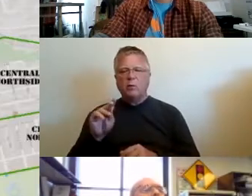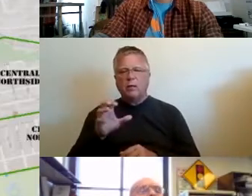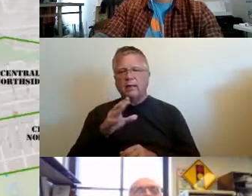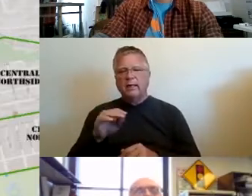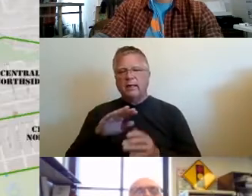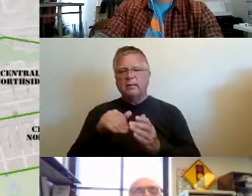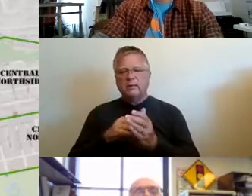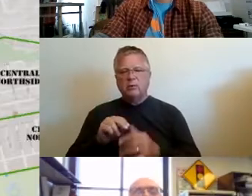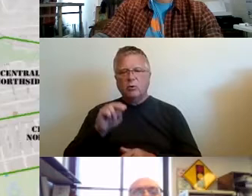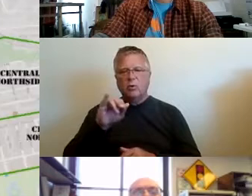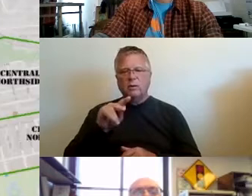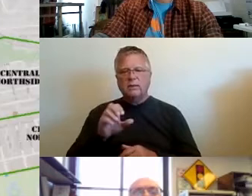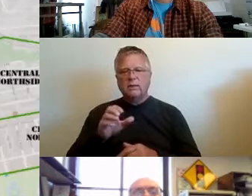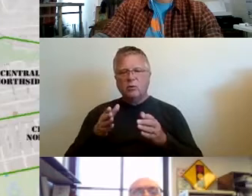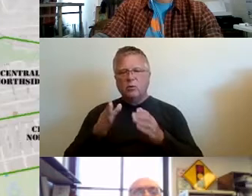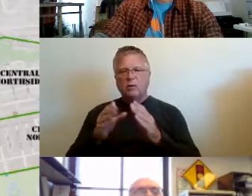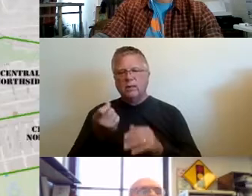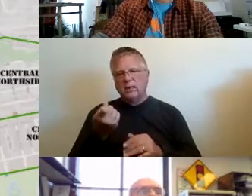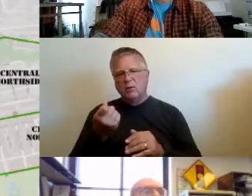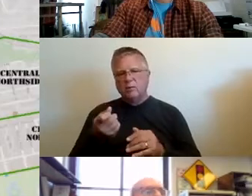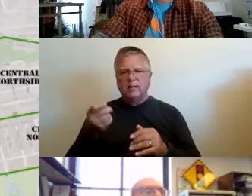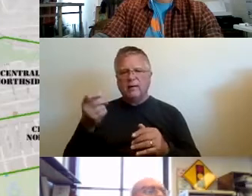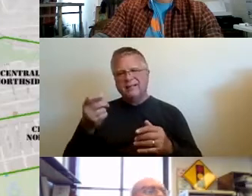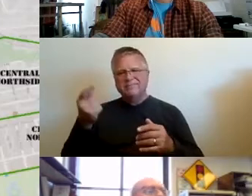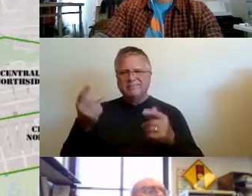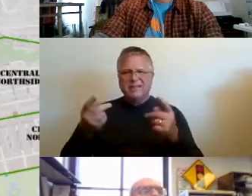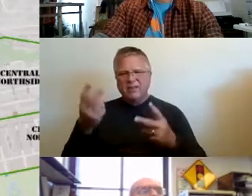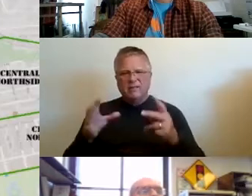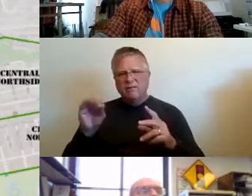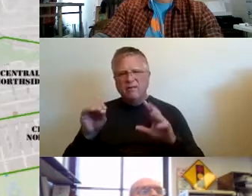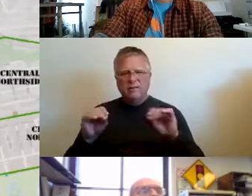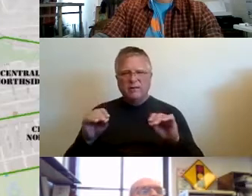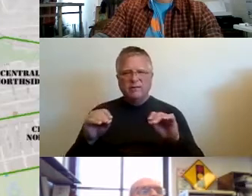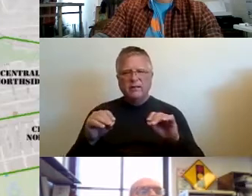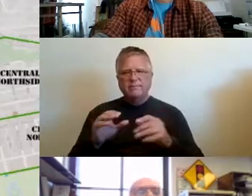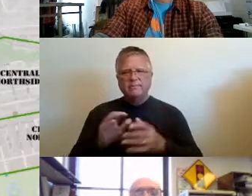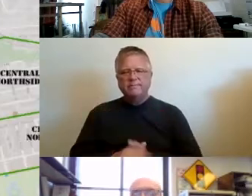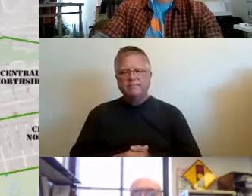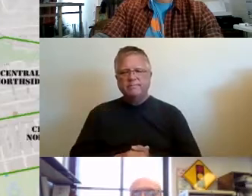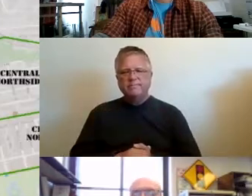Central Northside corridor, that's a little bit of 50-50 with both races.